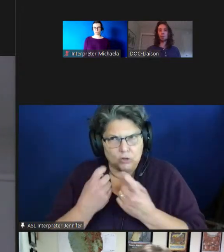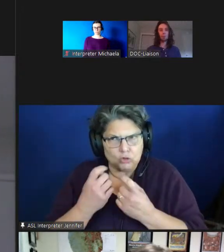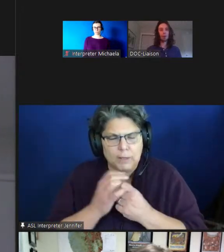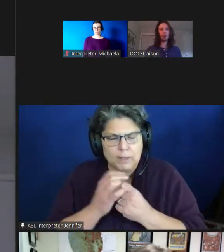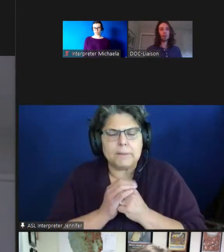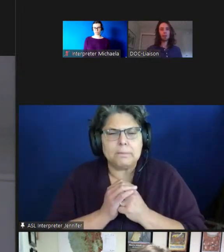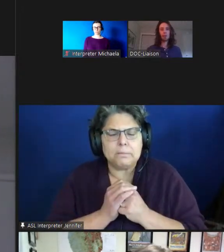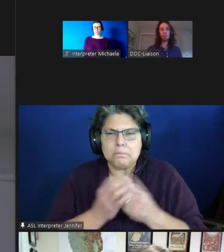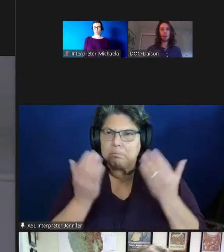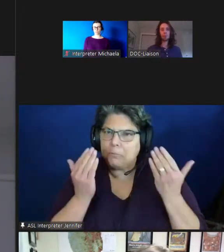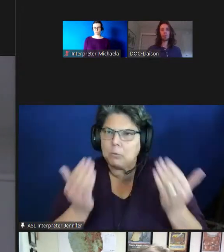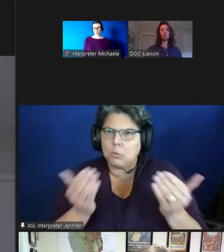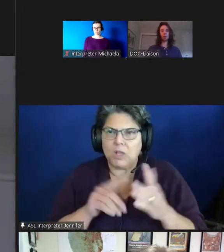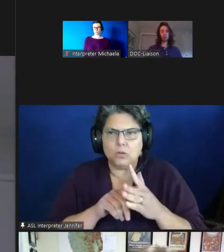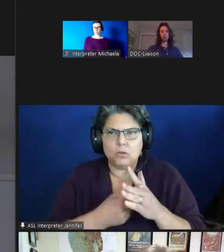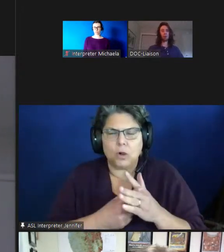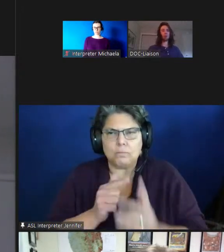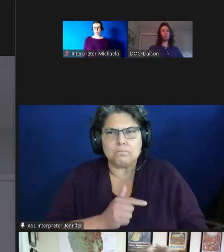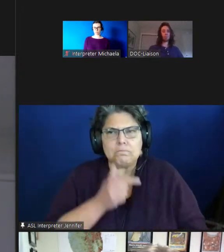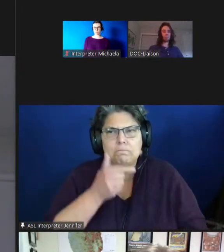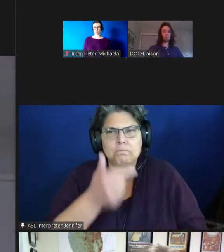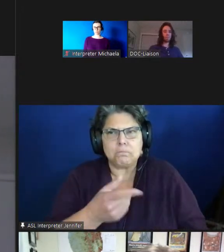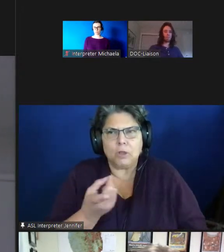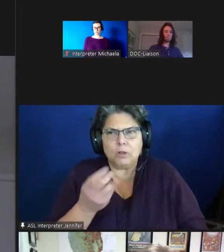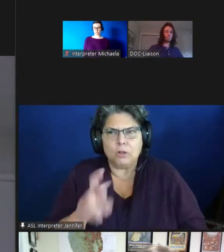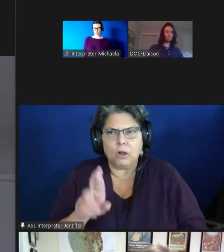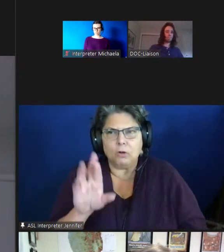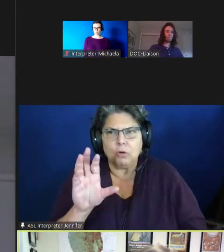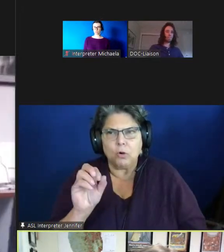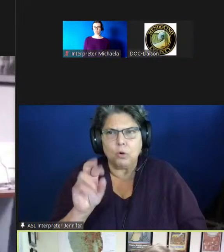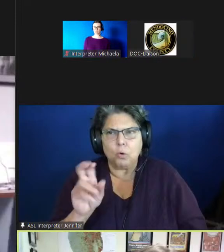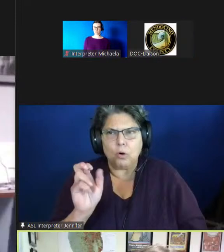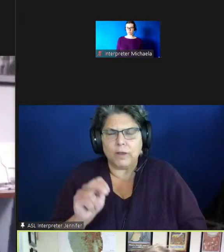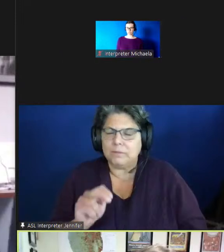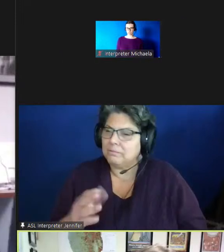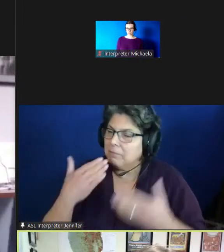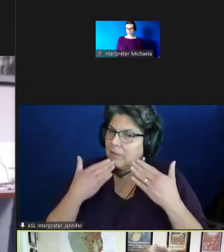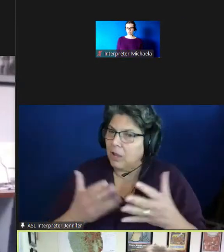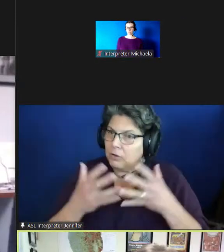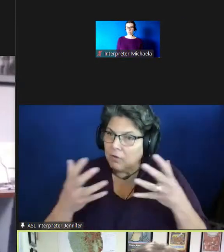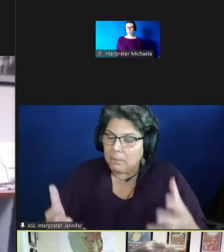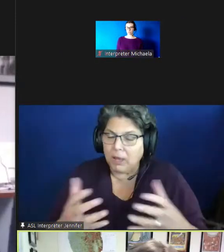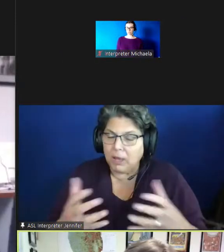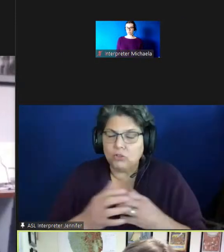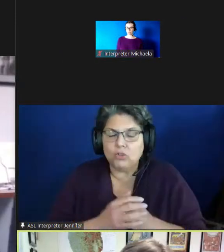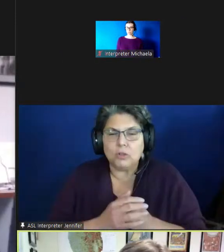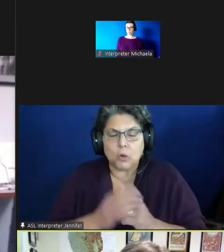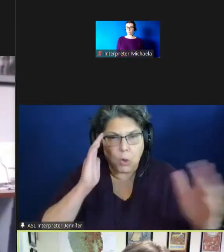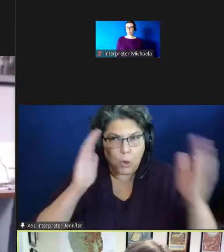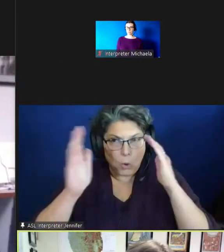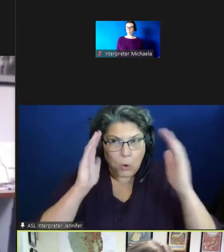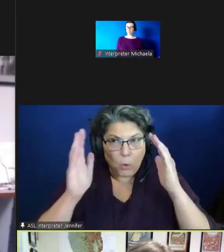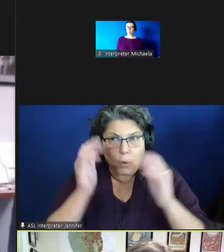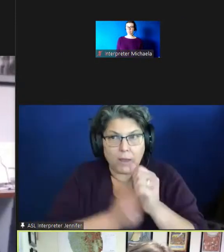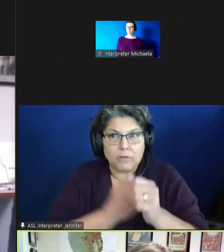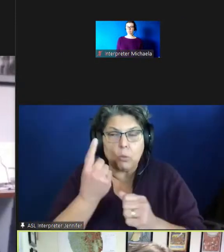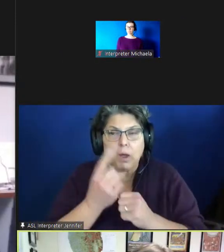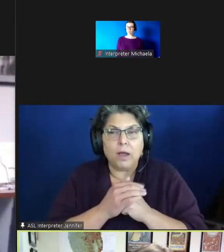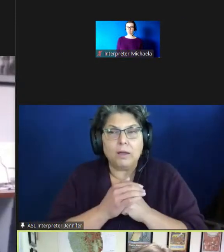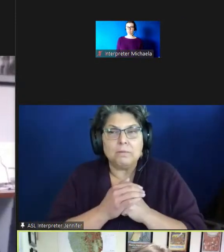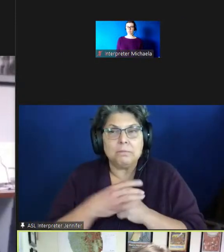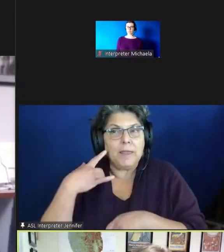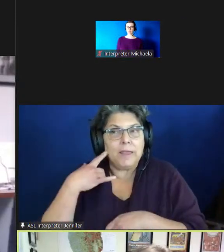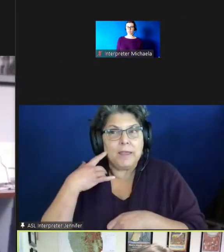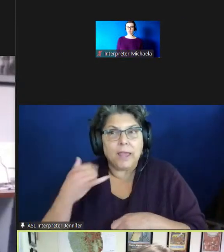let's jump right in. I'll pass it over to Dr. Coren. Thank you very much. And hello, everyone.